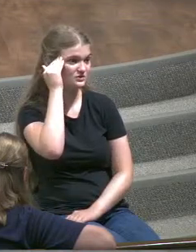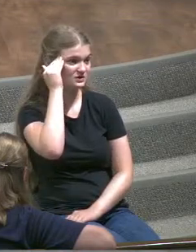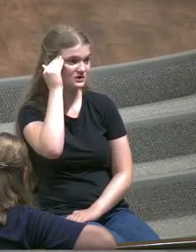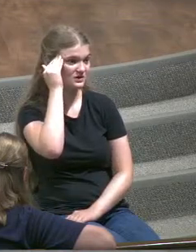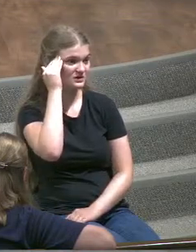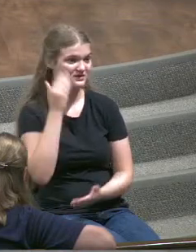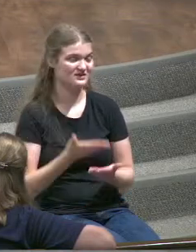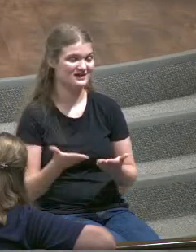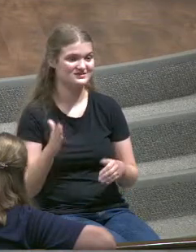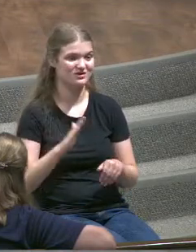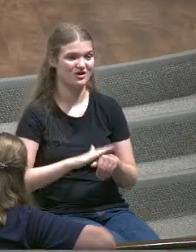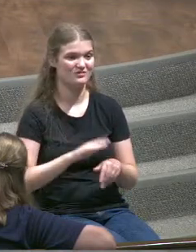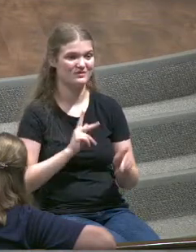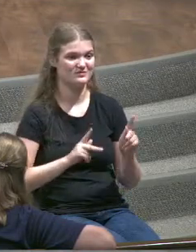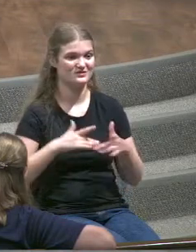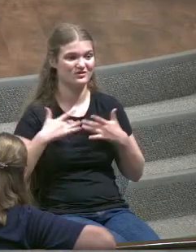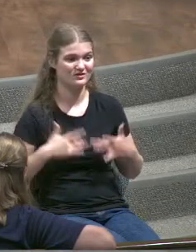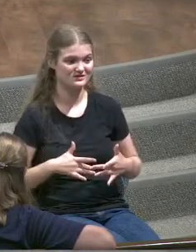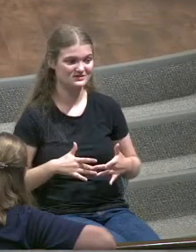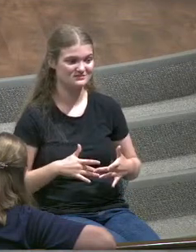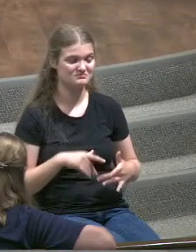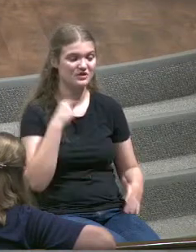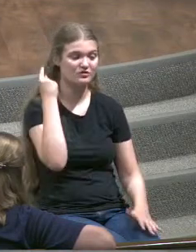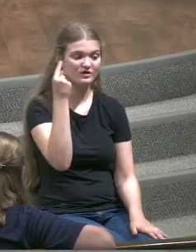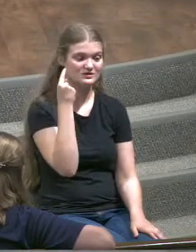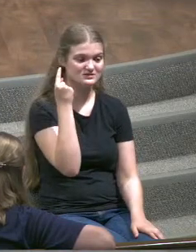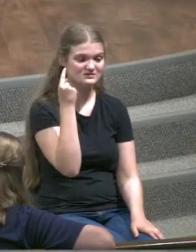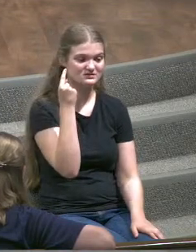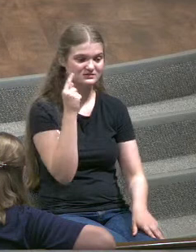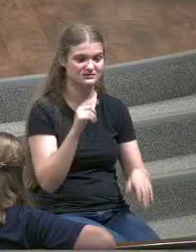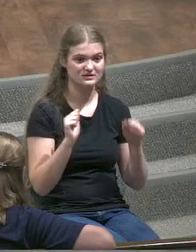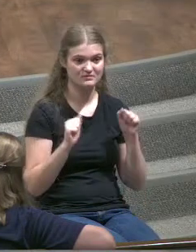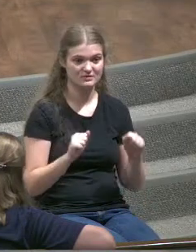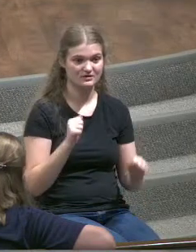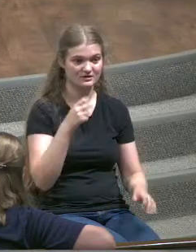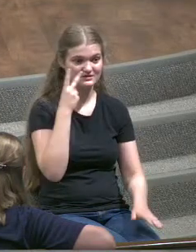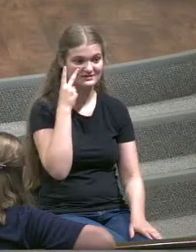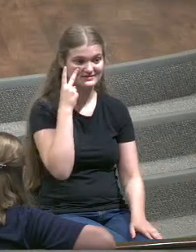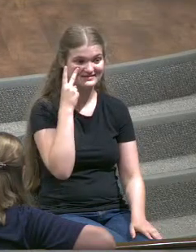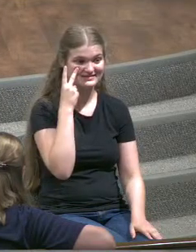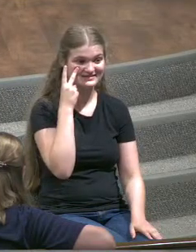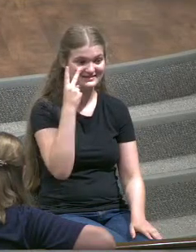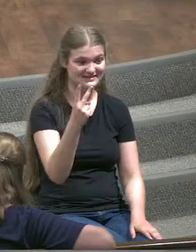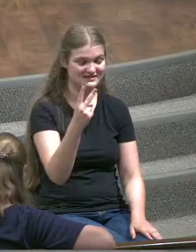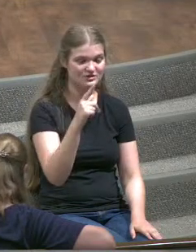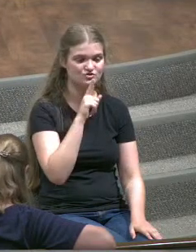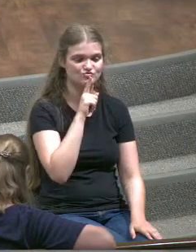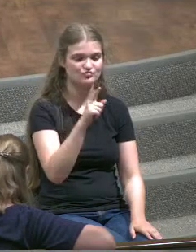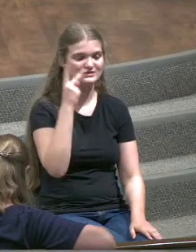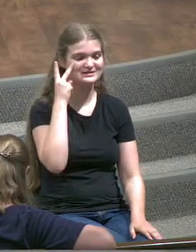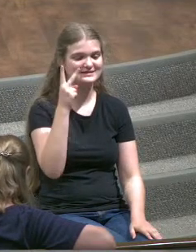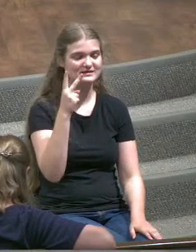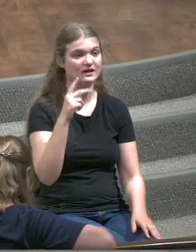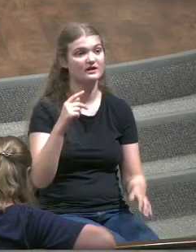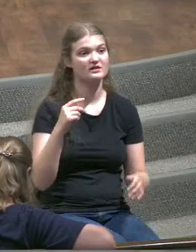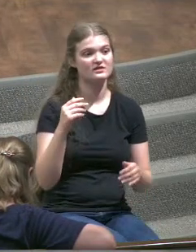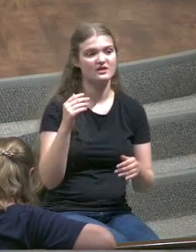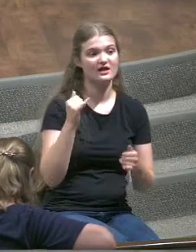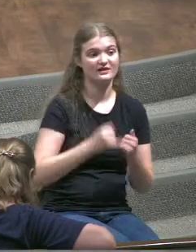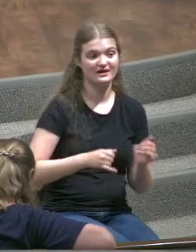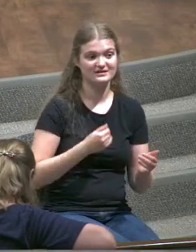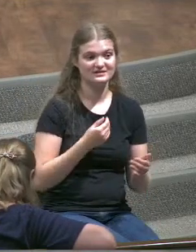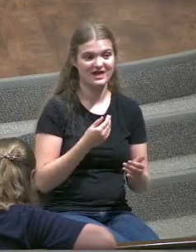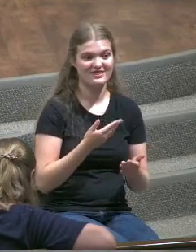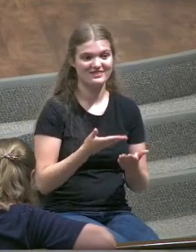knows what's on people's hearts, what's on people's mind, the ability to see. The final thing that I have with regard to